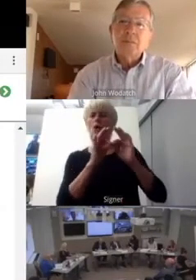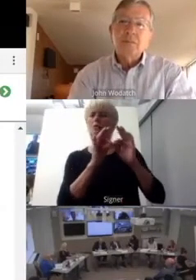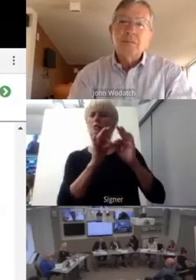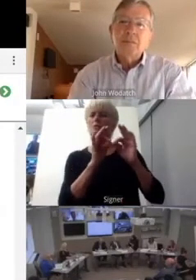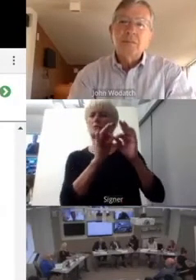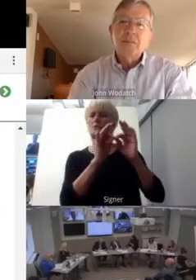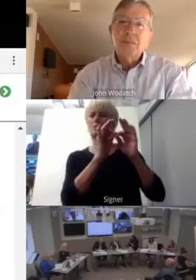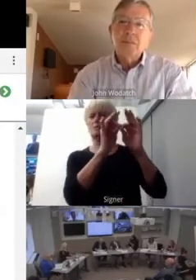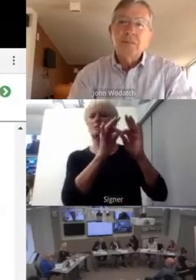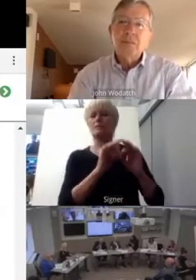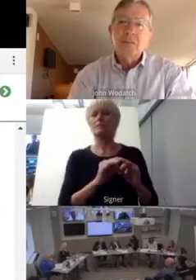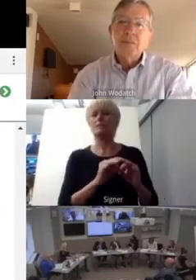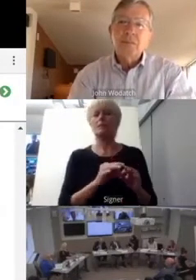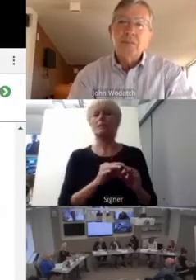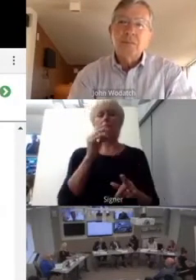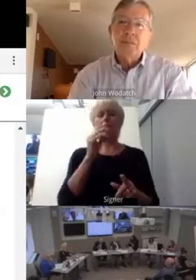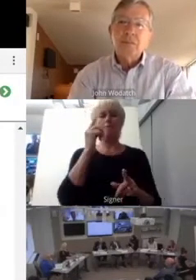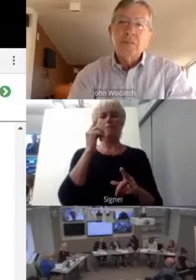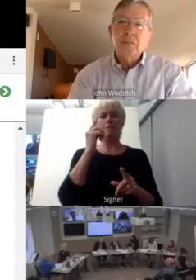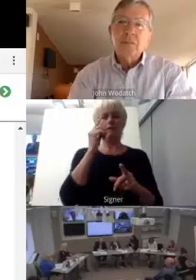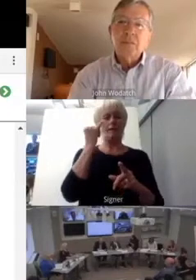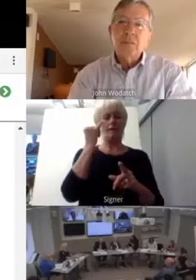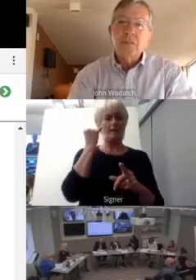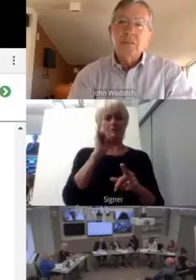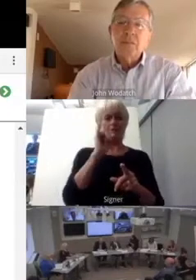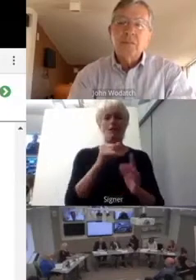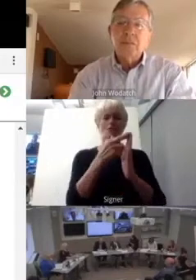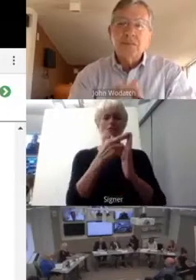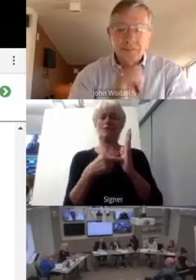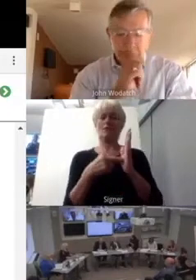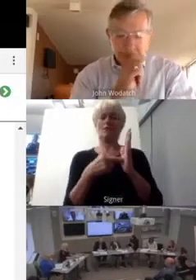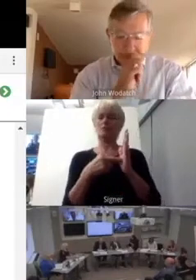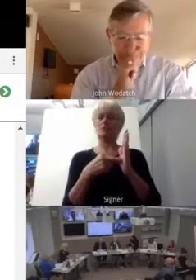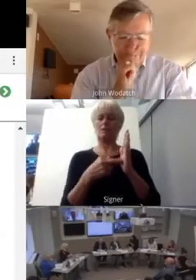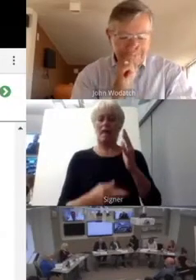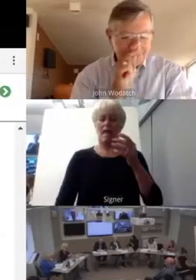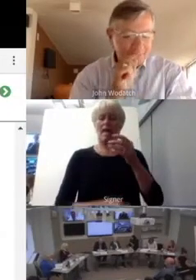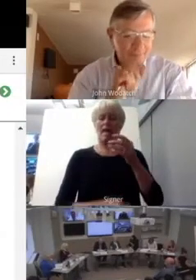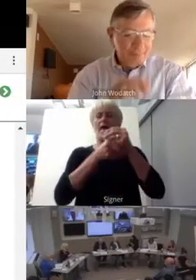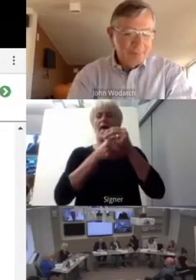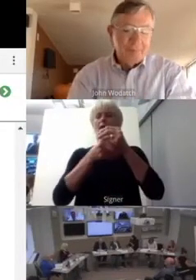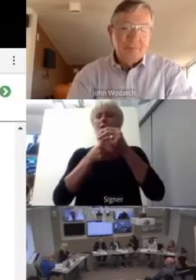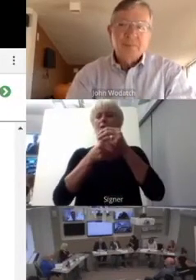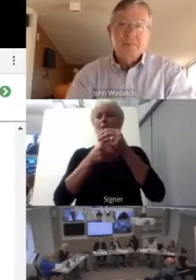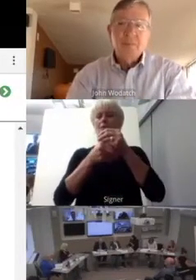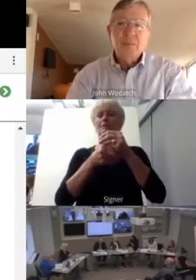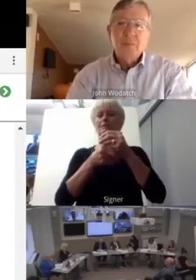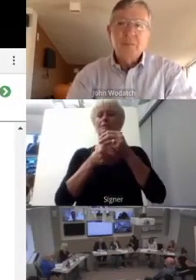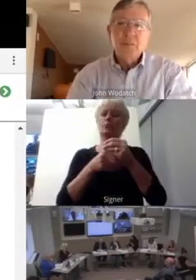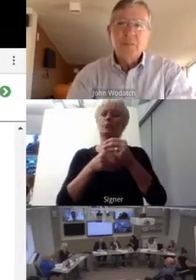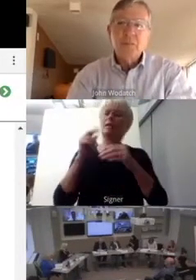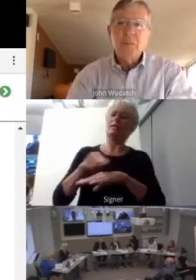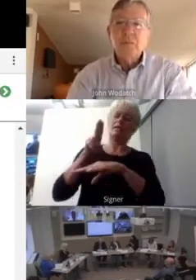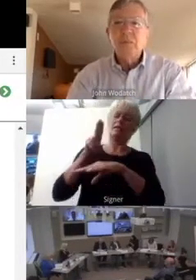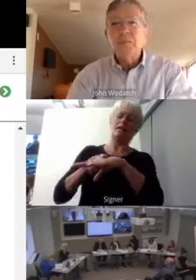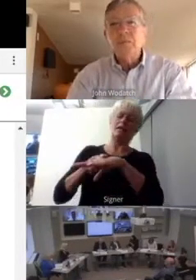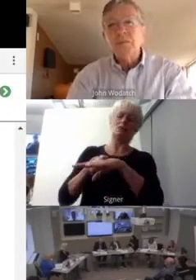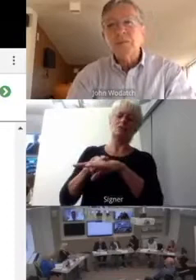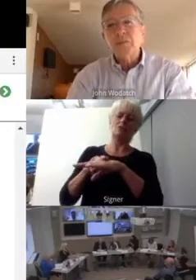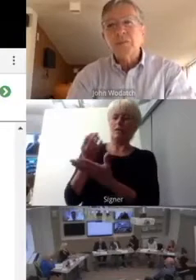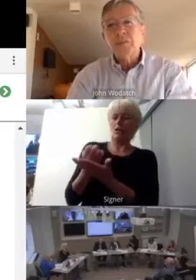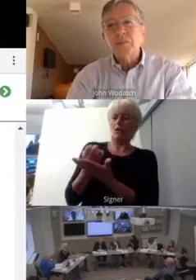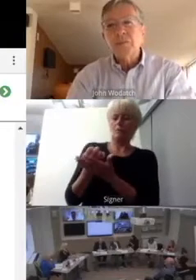is adding to the national economy, and then we multiply it out. So let's say if